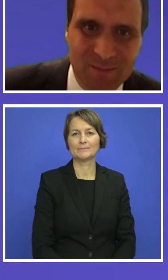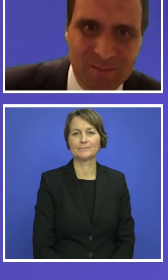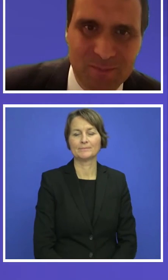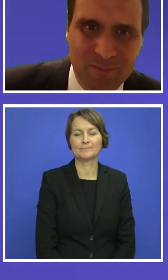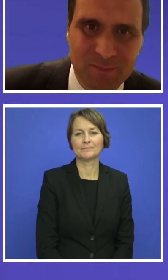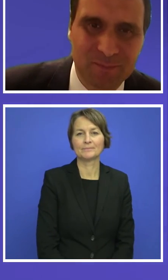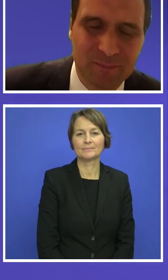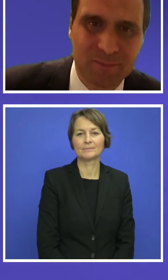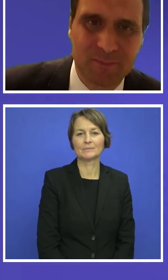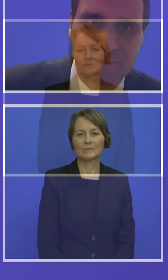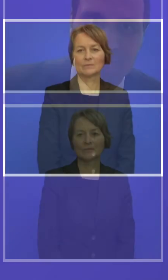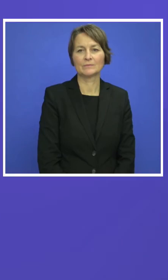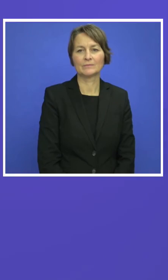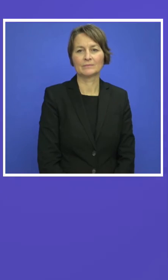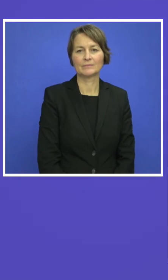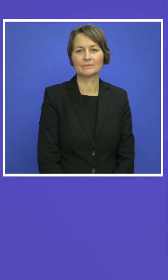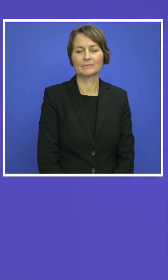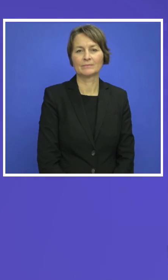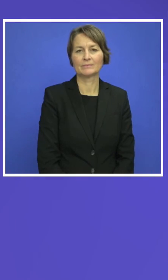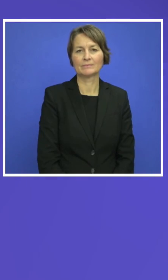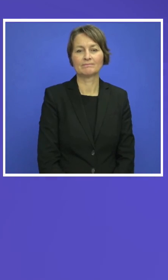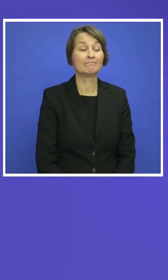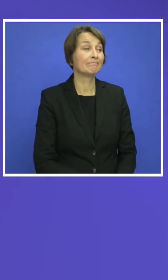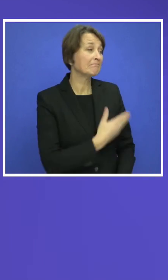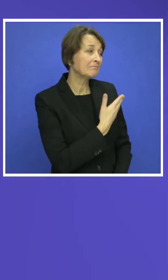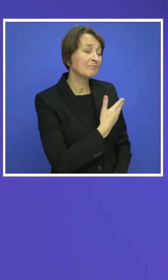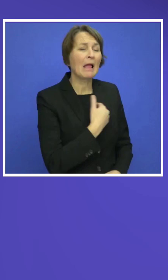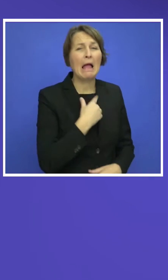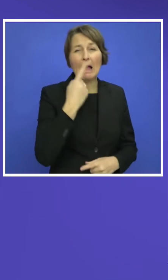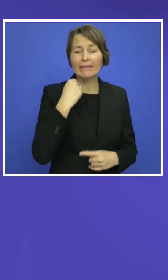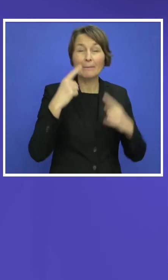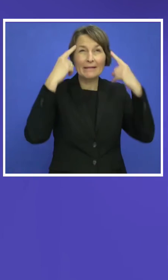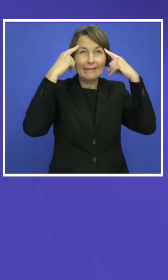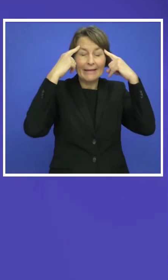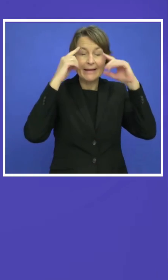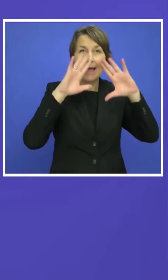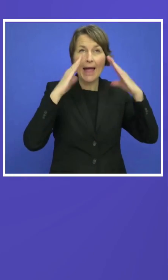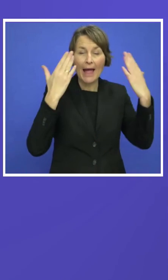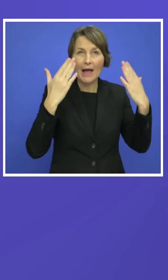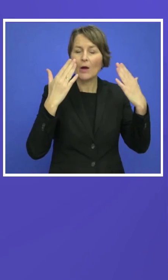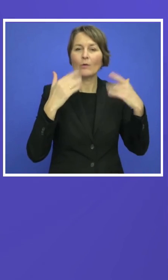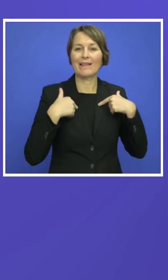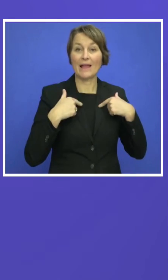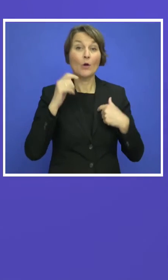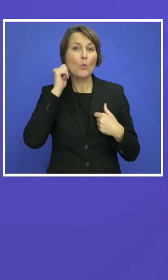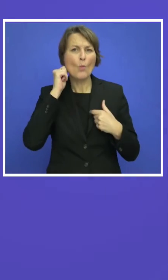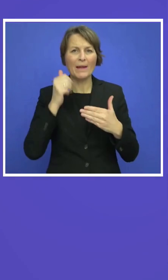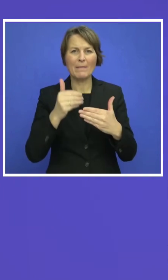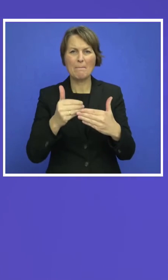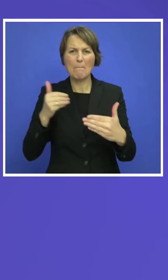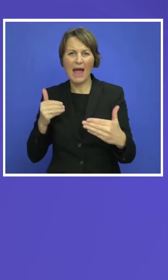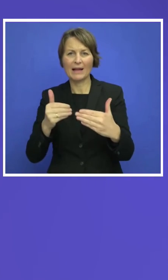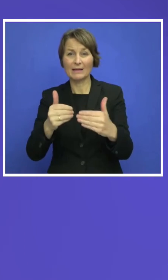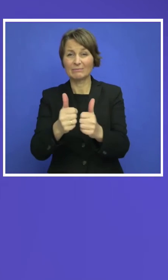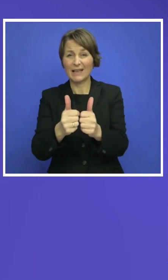Well, I think we need to be aware of what's holding us back, and negative gender stereotypes are holding us women back. So it's important to